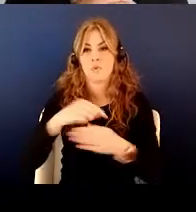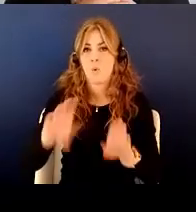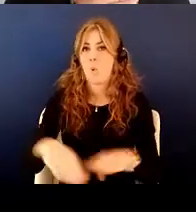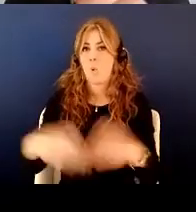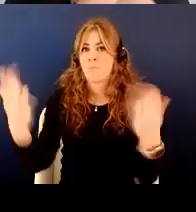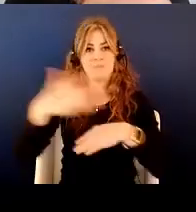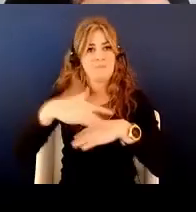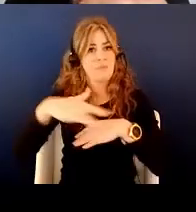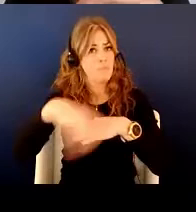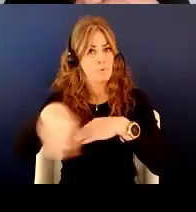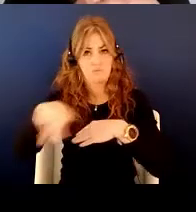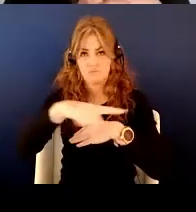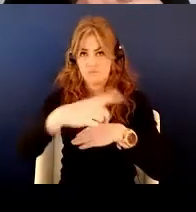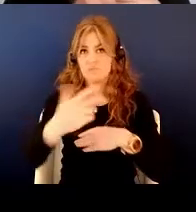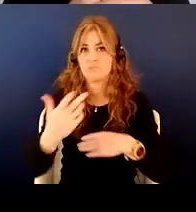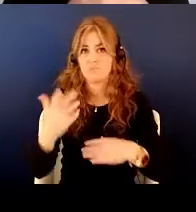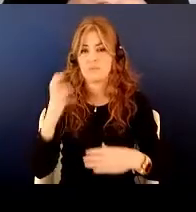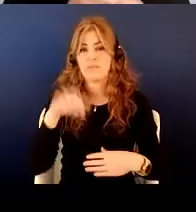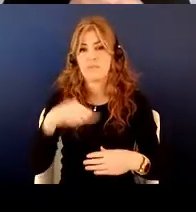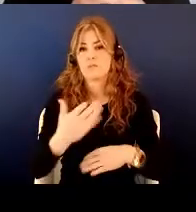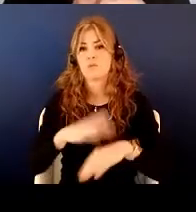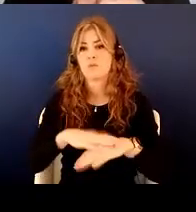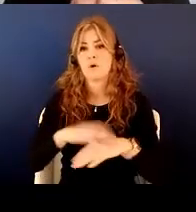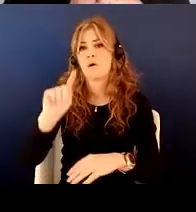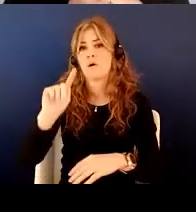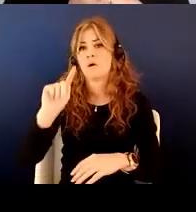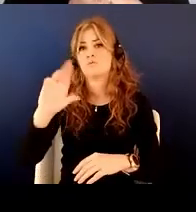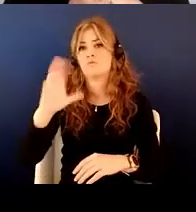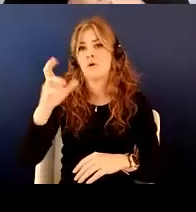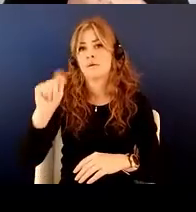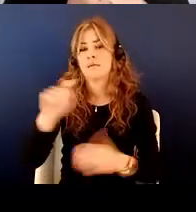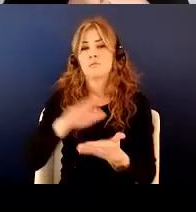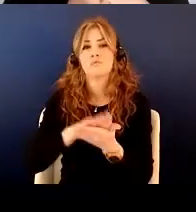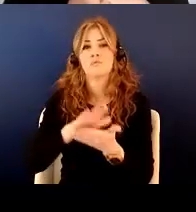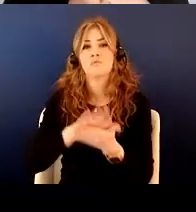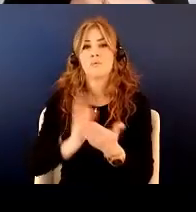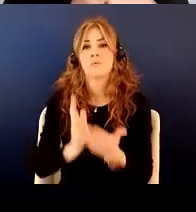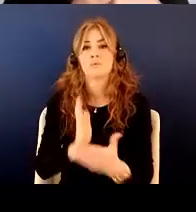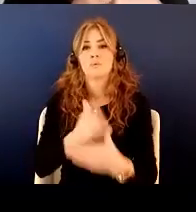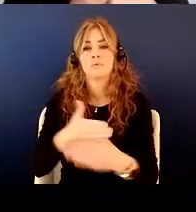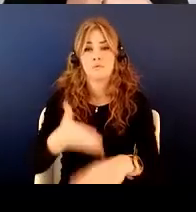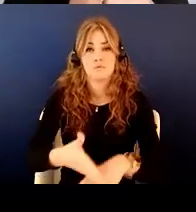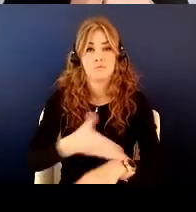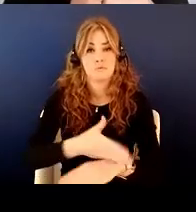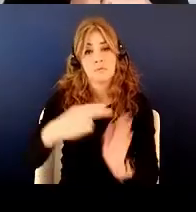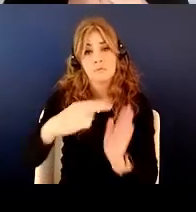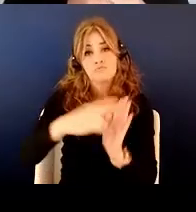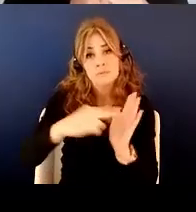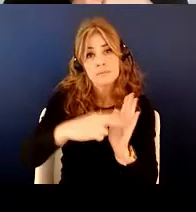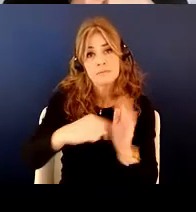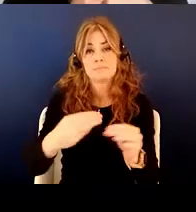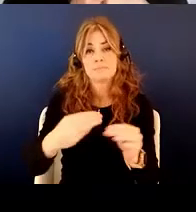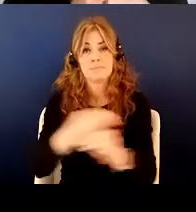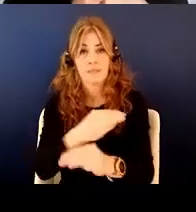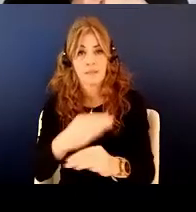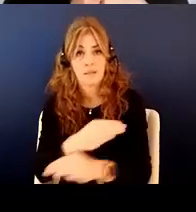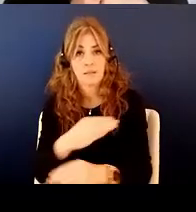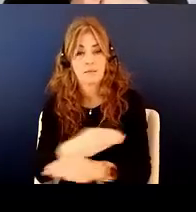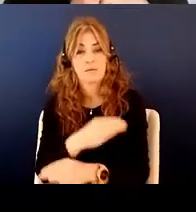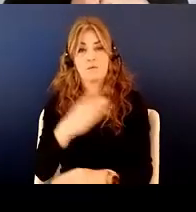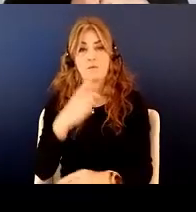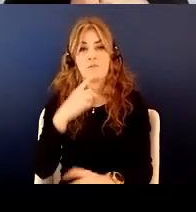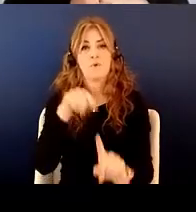available. This one is on targeted school interventions for improving reading and math for students who